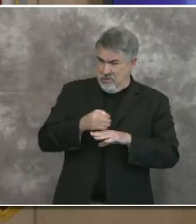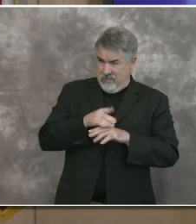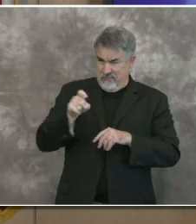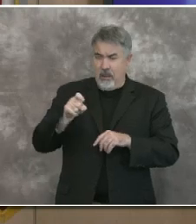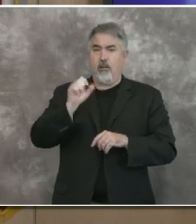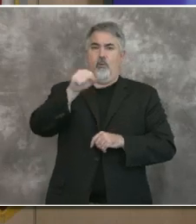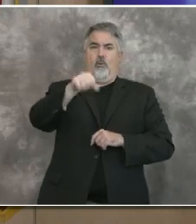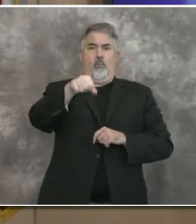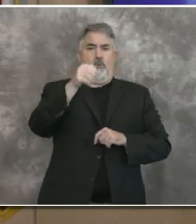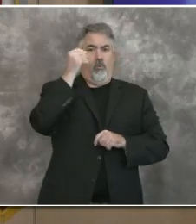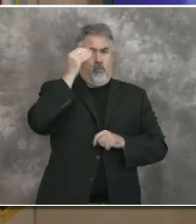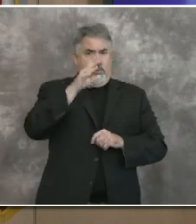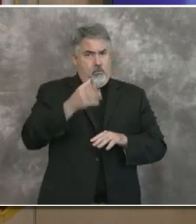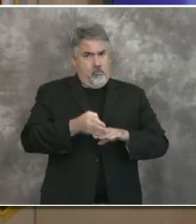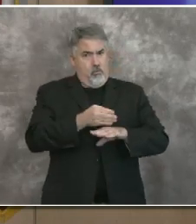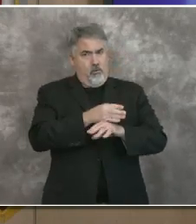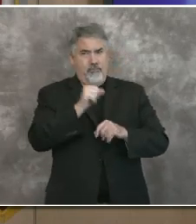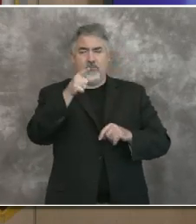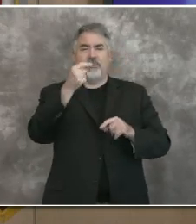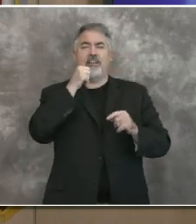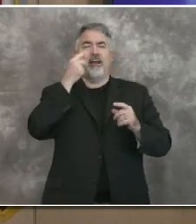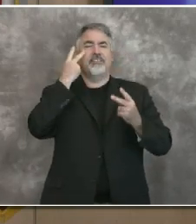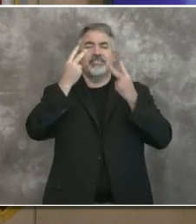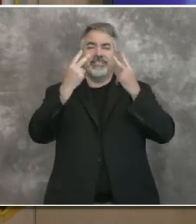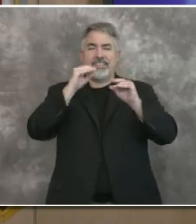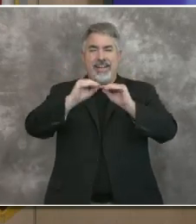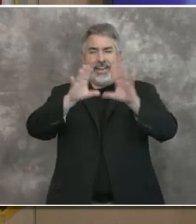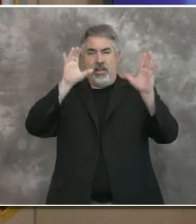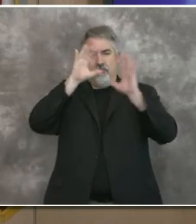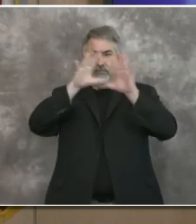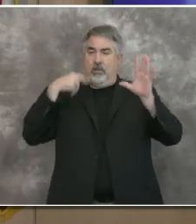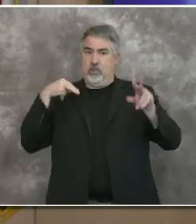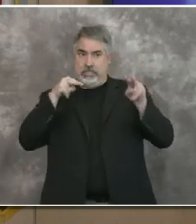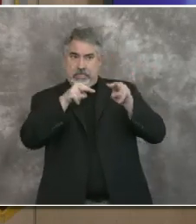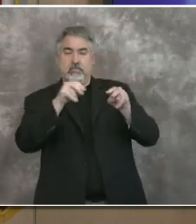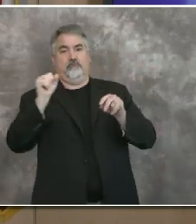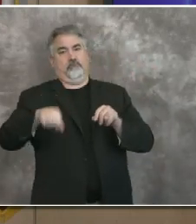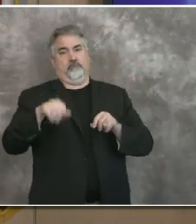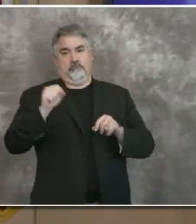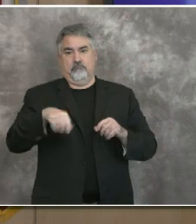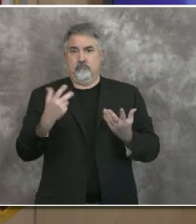our county back up and running. So today I'm encouraged